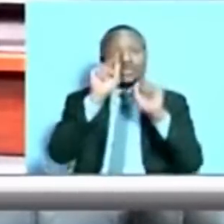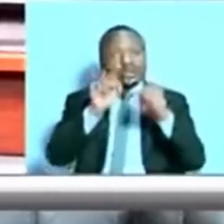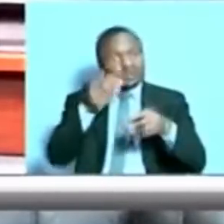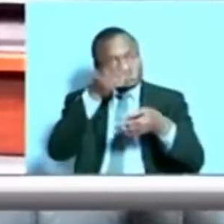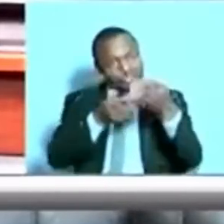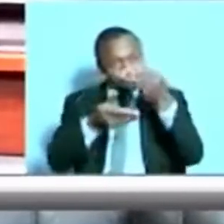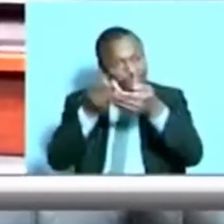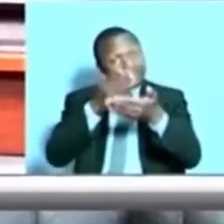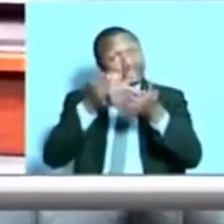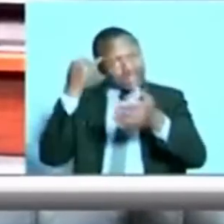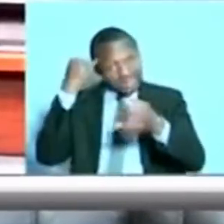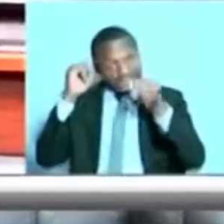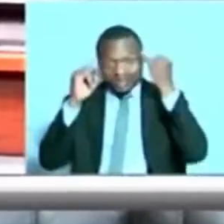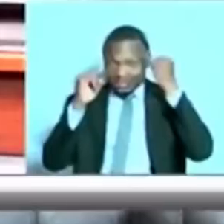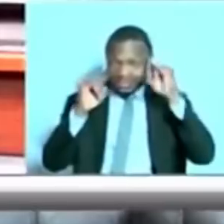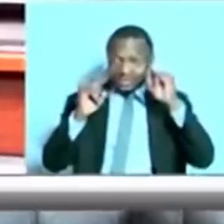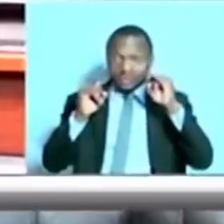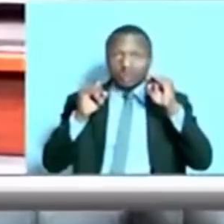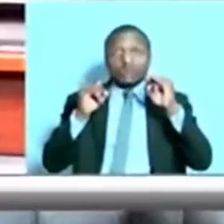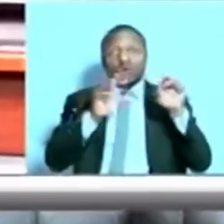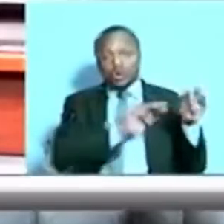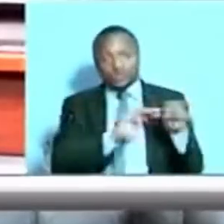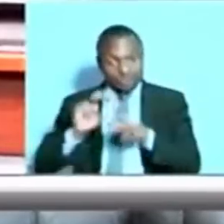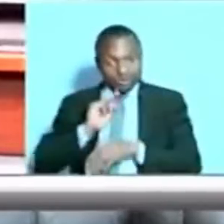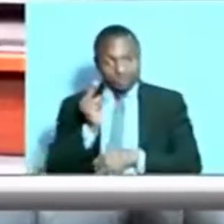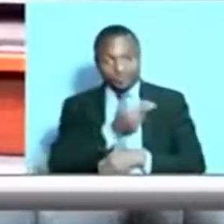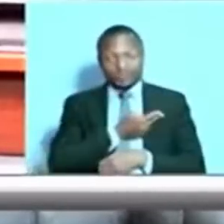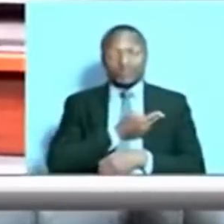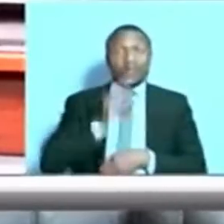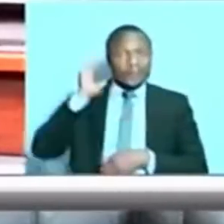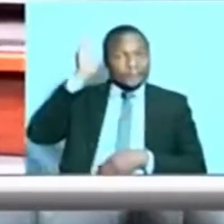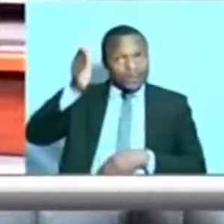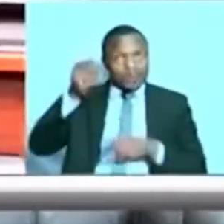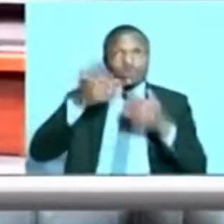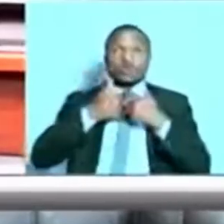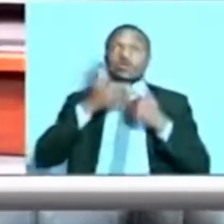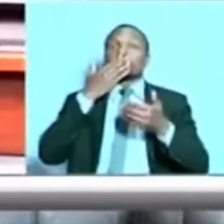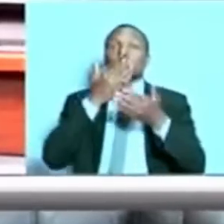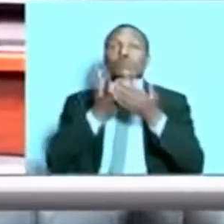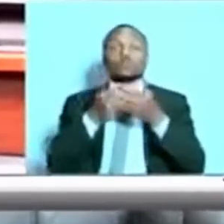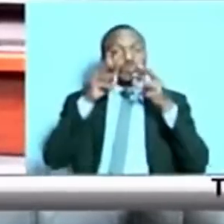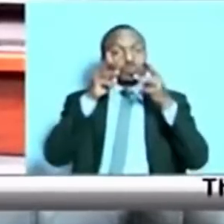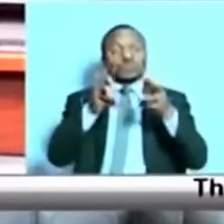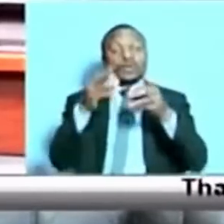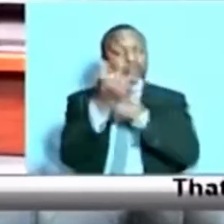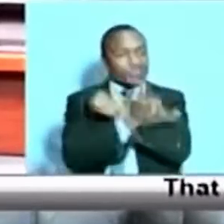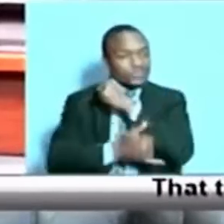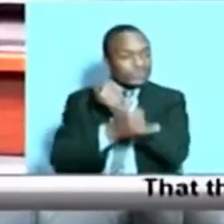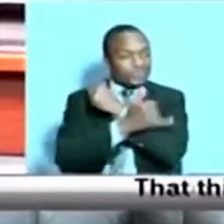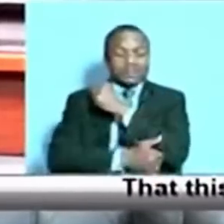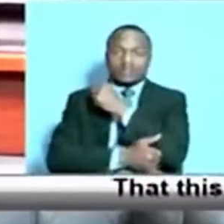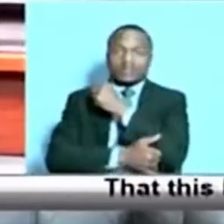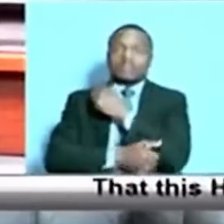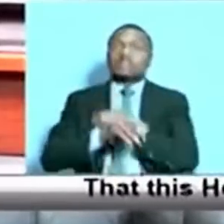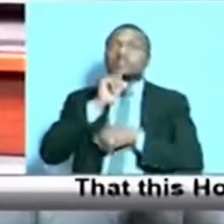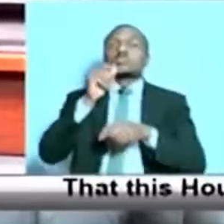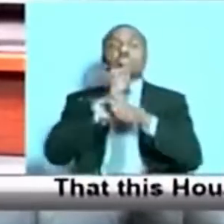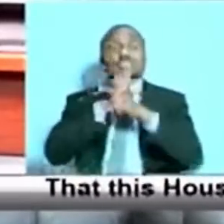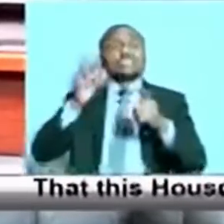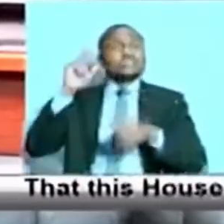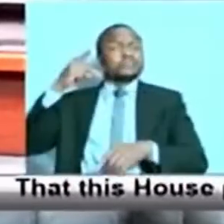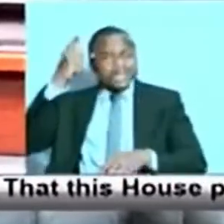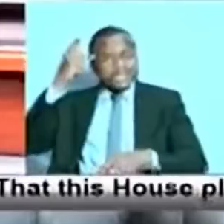contribute ideas which will move us forward to have a proper roadmap for this country than mere